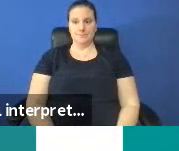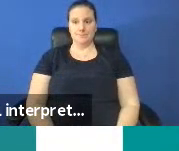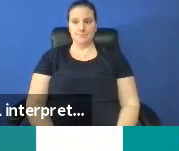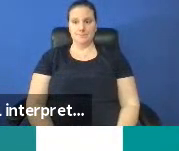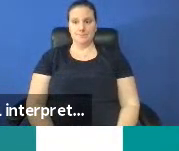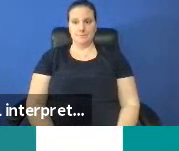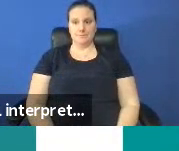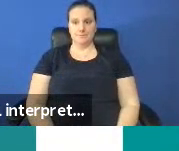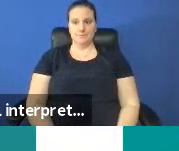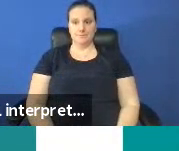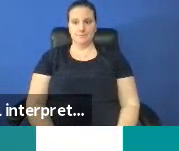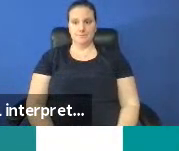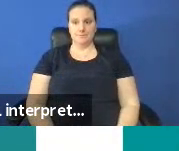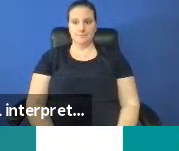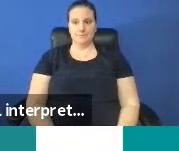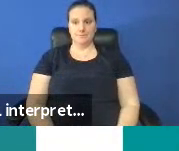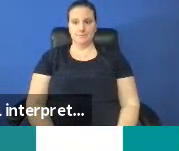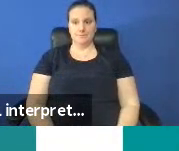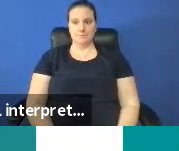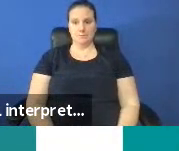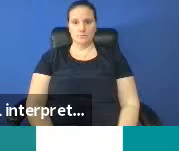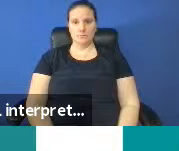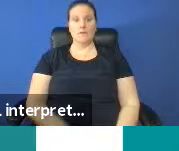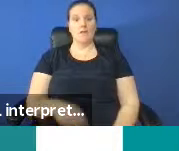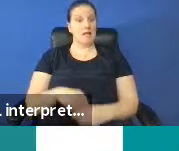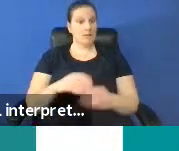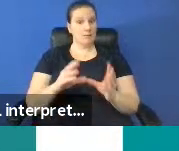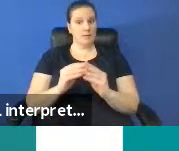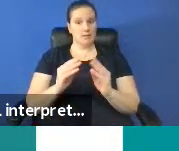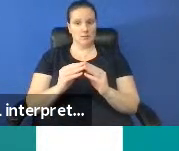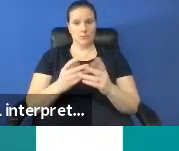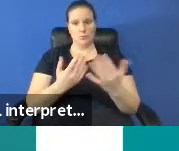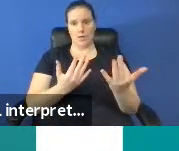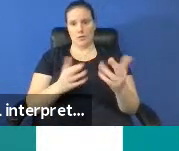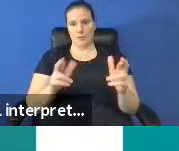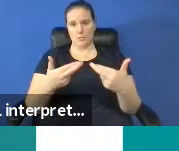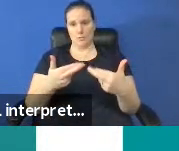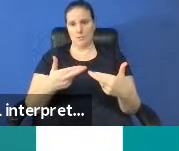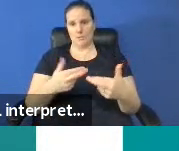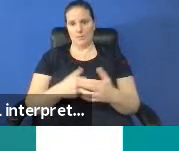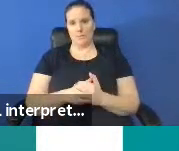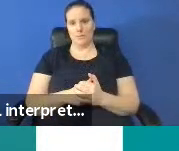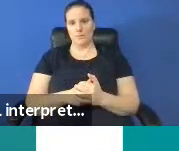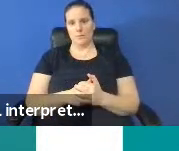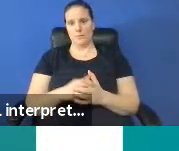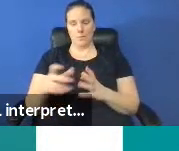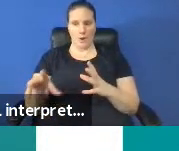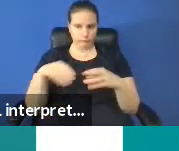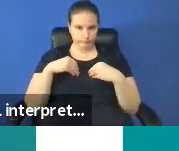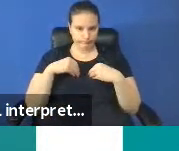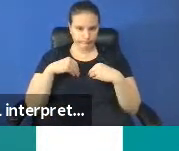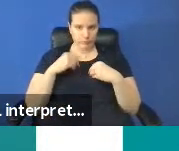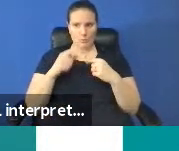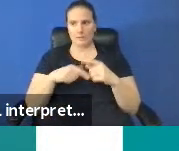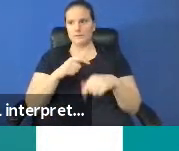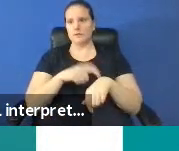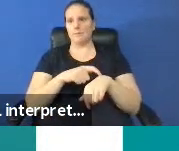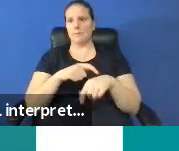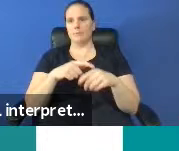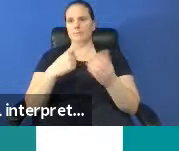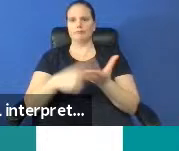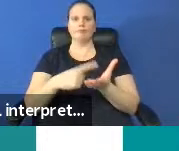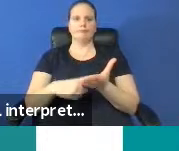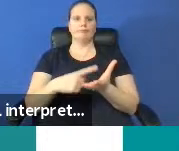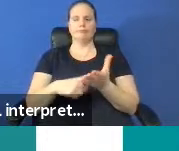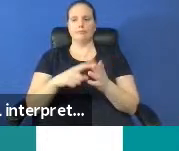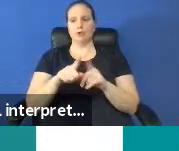701376. Once you're in the meeting, you'll be put in a waiting room. You'll be admitted when it's time for public comment.